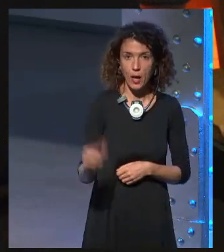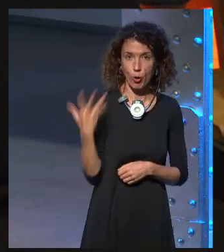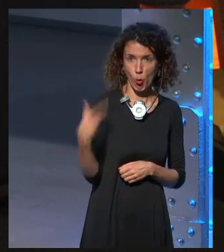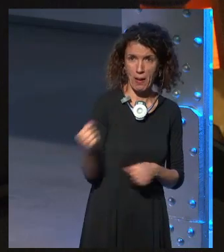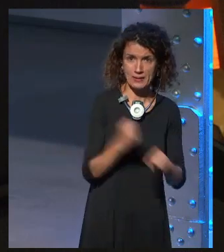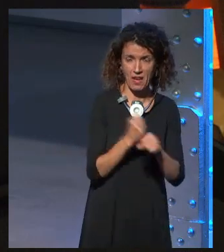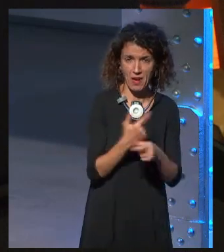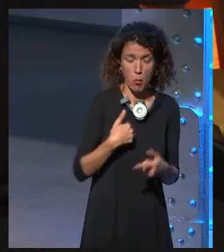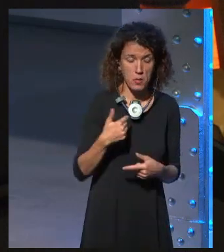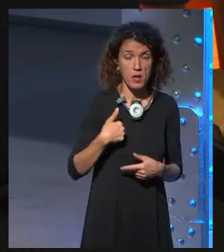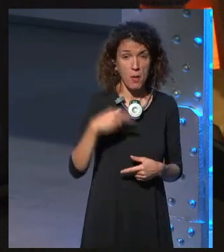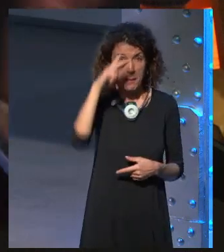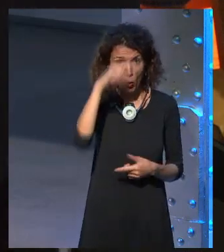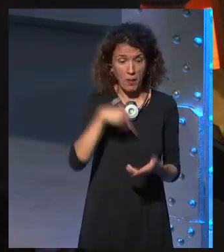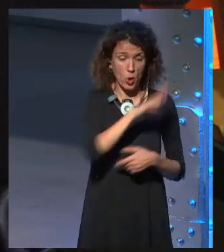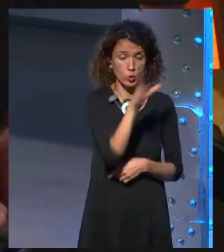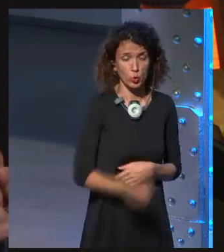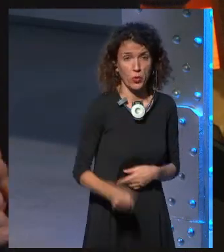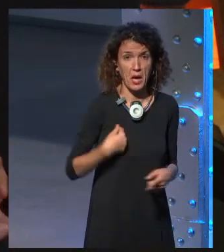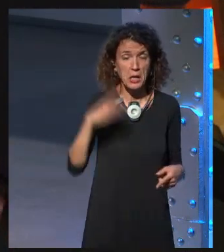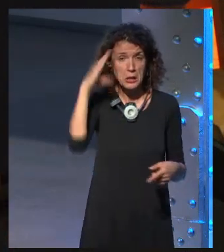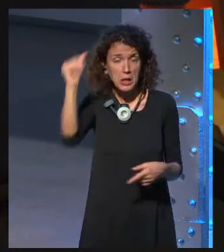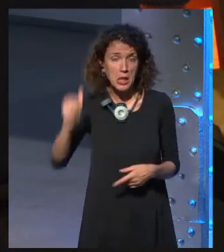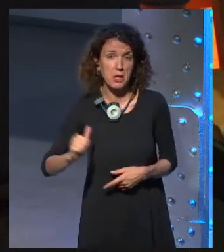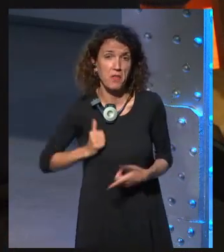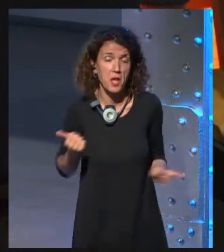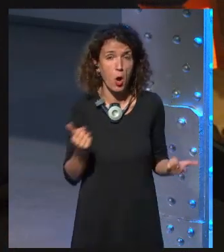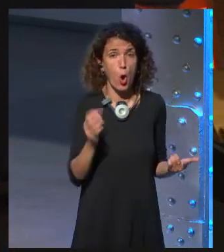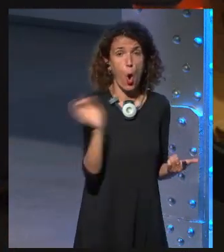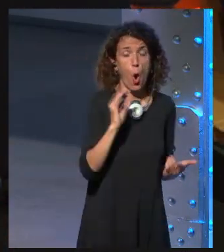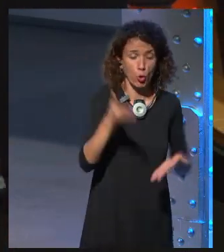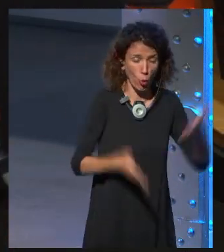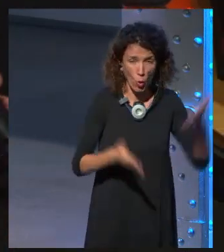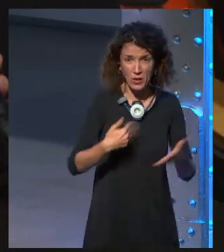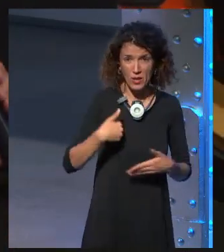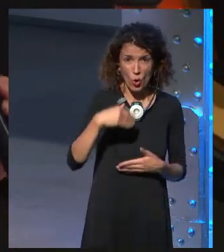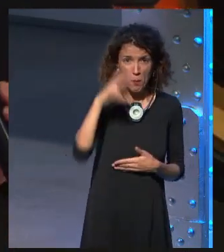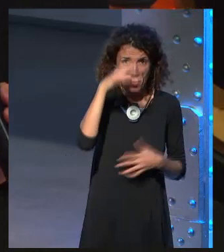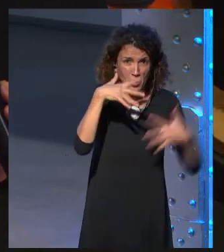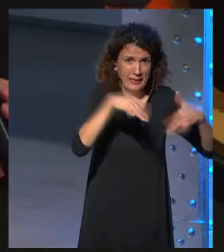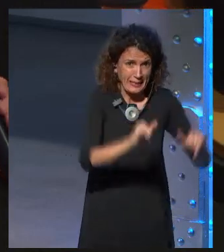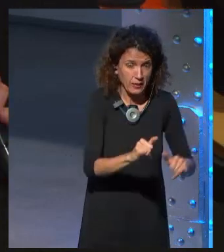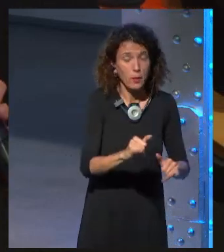job in Sudan, for example. My concern in Sudan